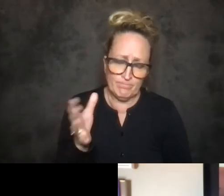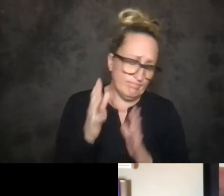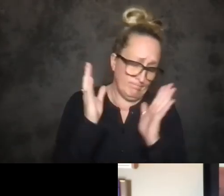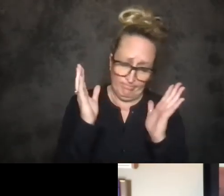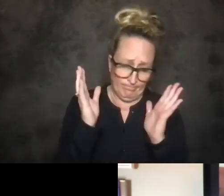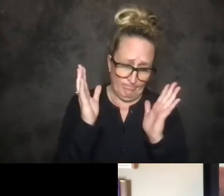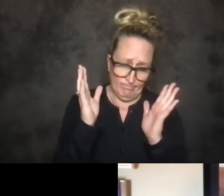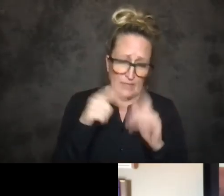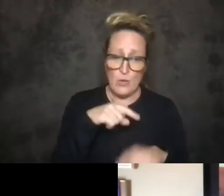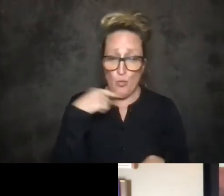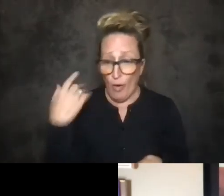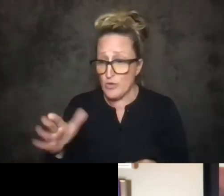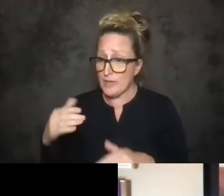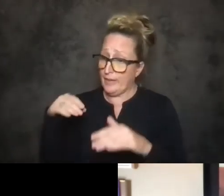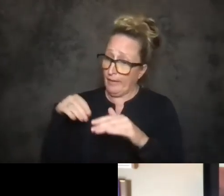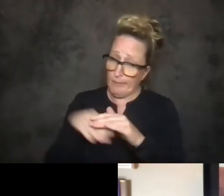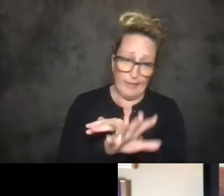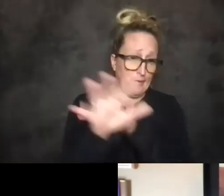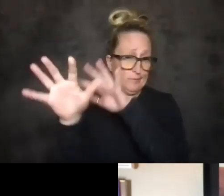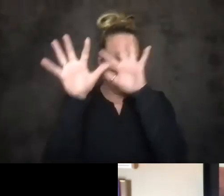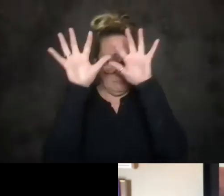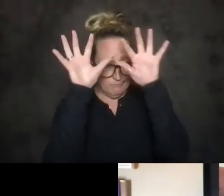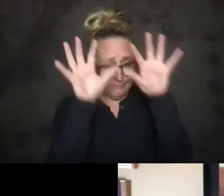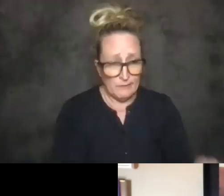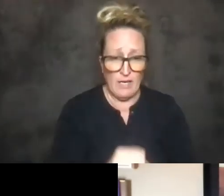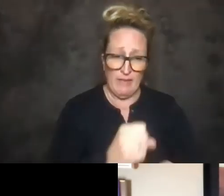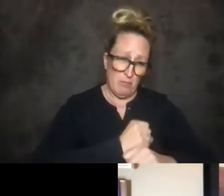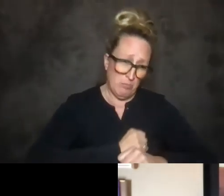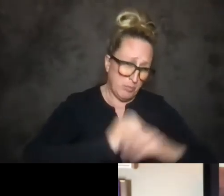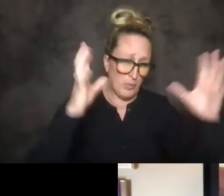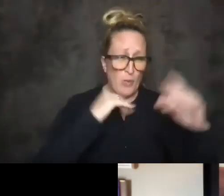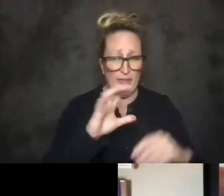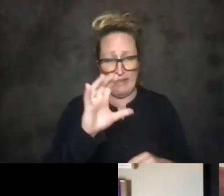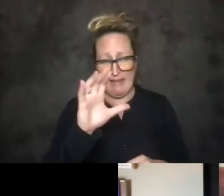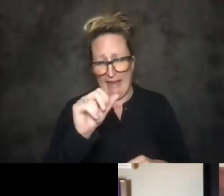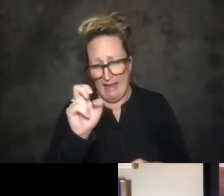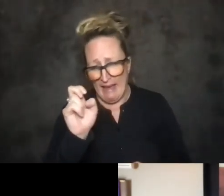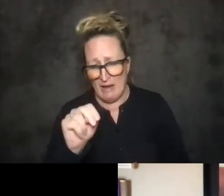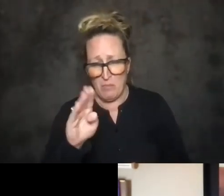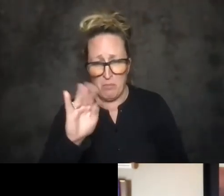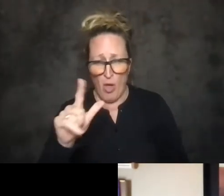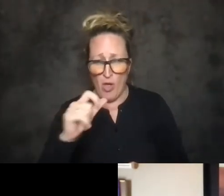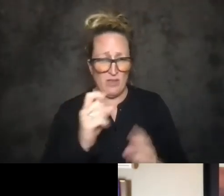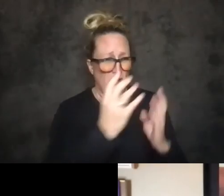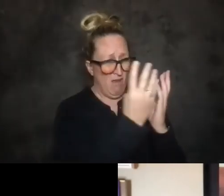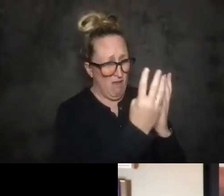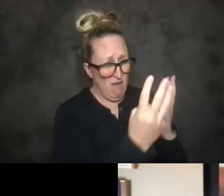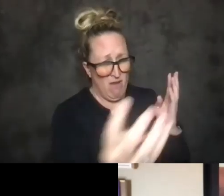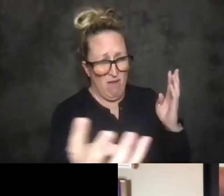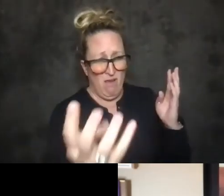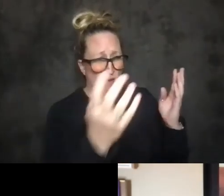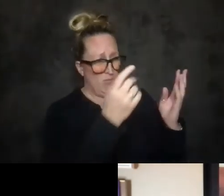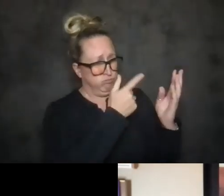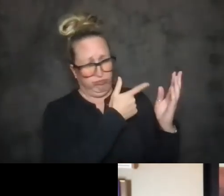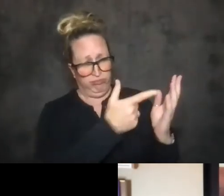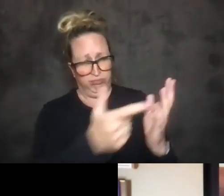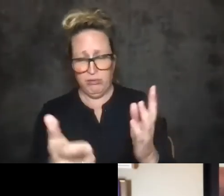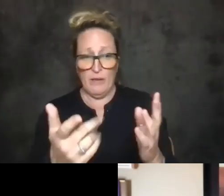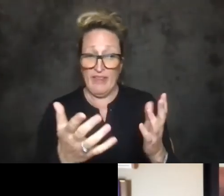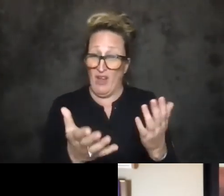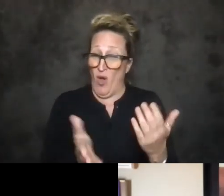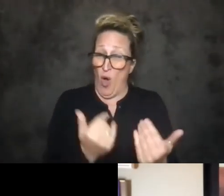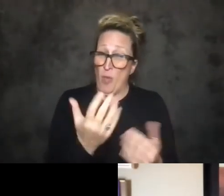the Russians coming in and taking over and then blowing people up with cannonballs, lining them up, and they went through almost losing,